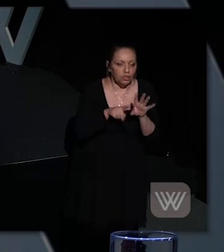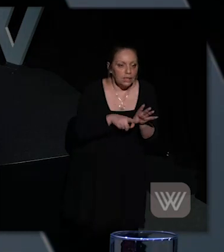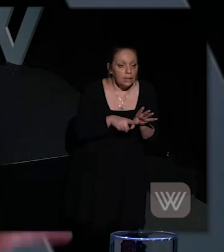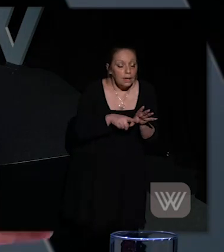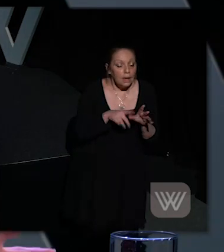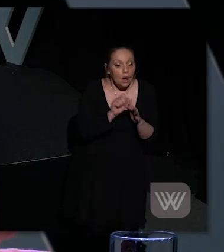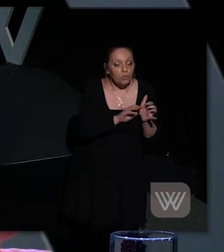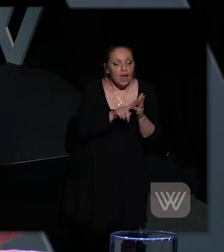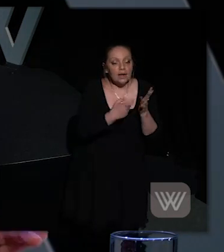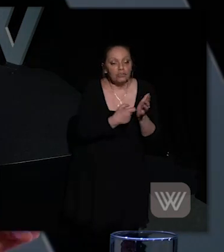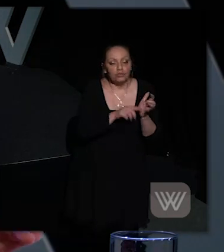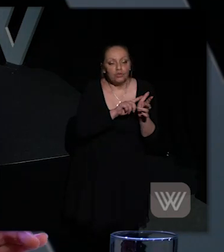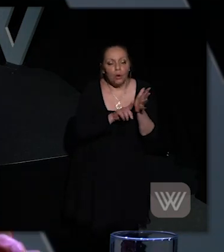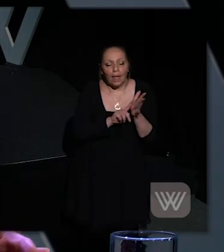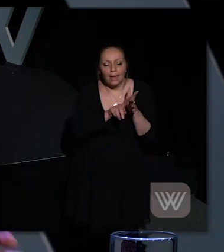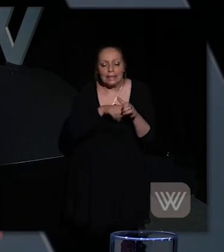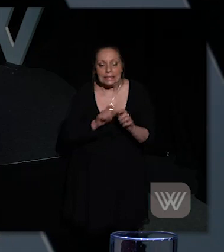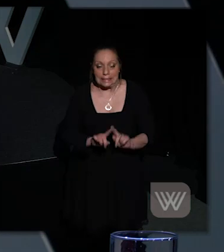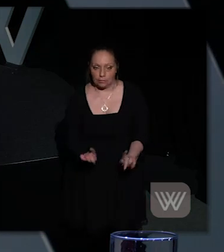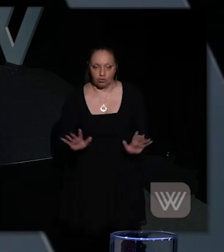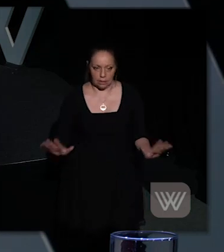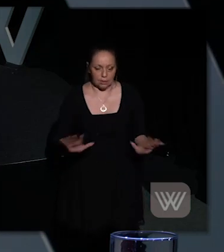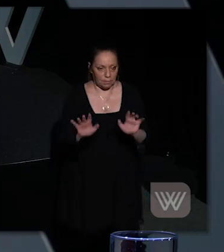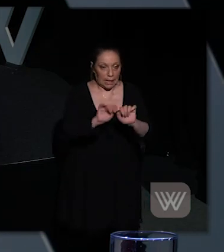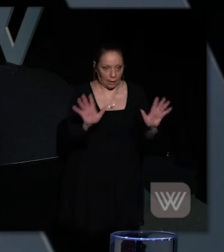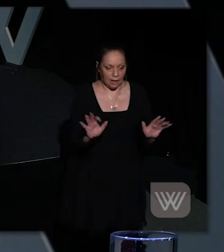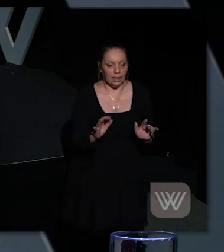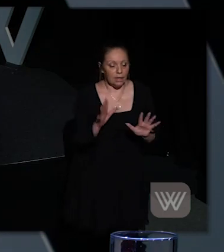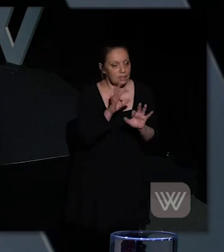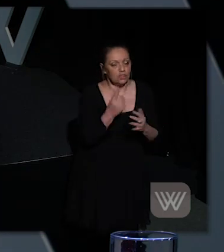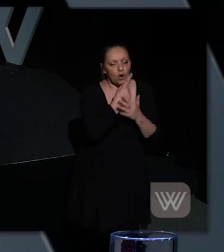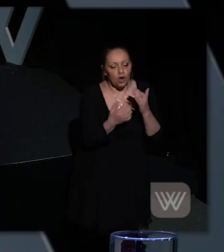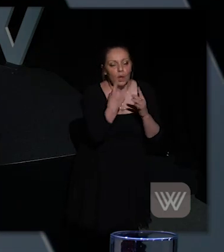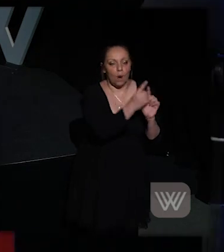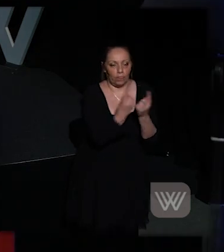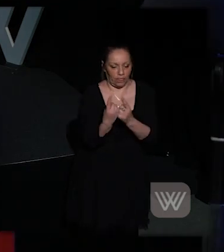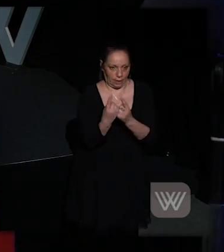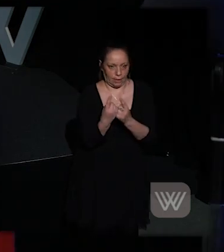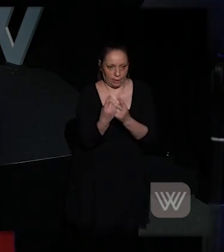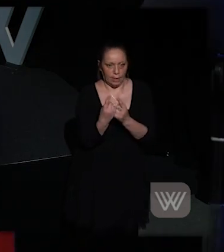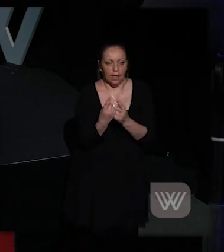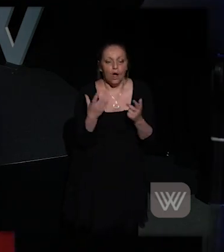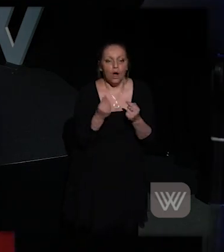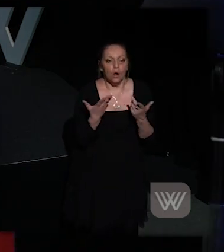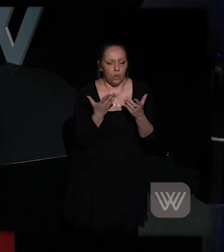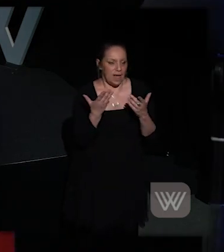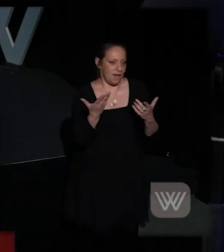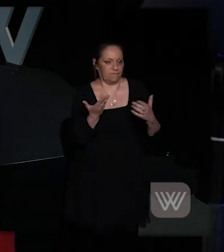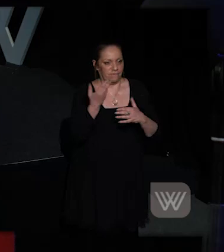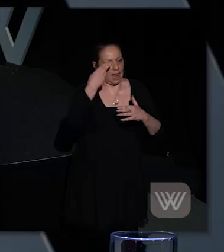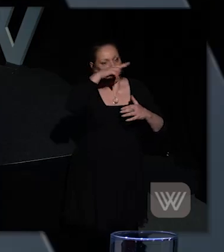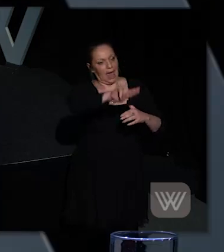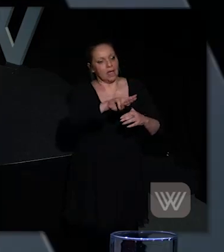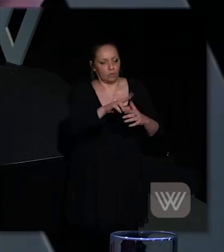predator trolling is really different from that. So we have to be clear in our minds that it's not one thing, I think. Yeah, we've got a blanket term for a lot of, like, a complex